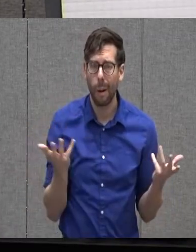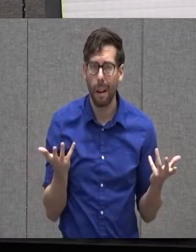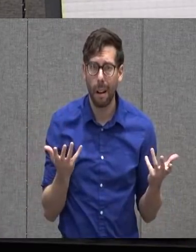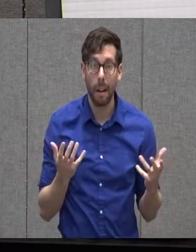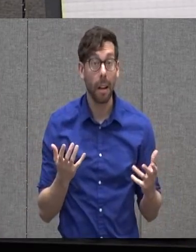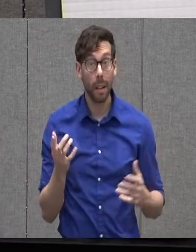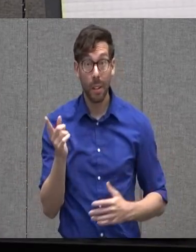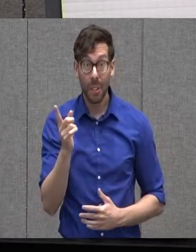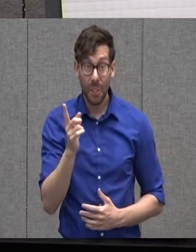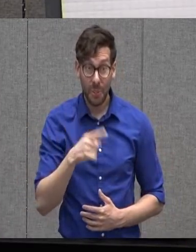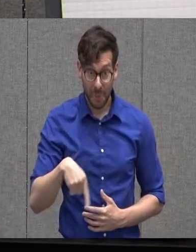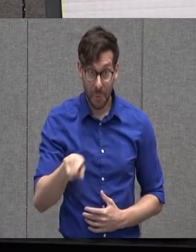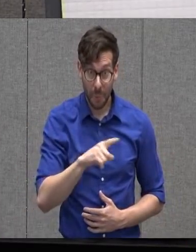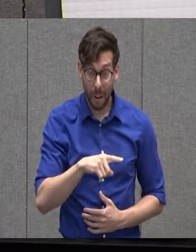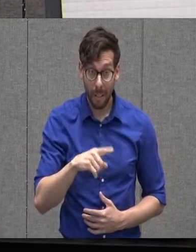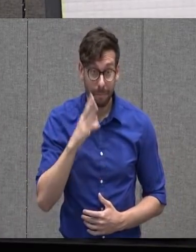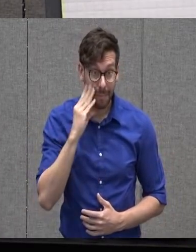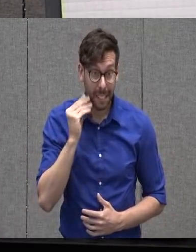wood burning?